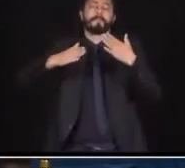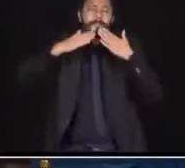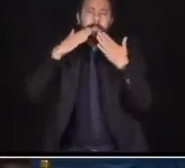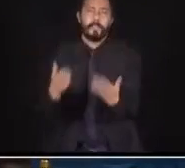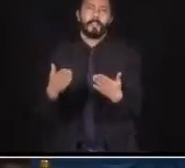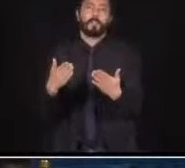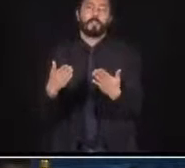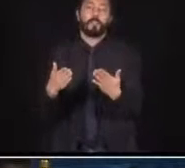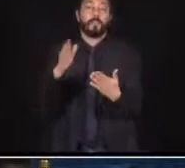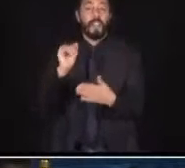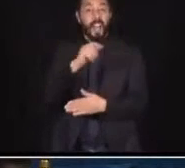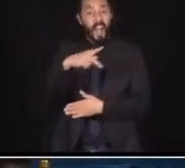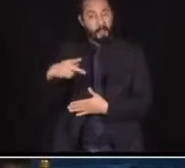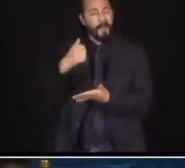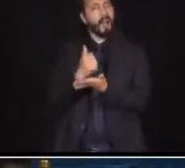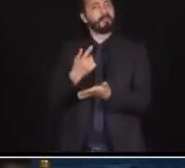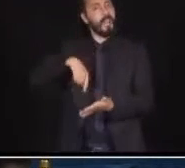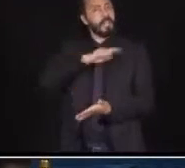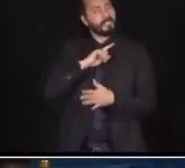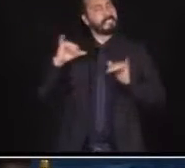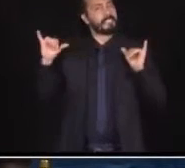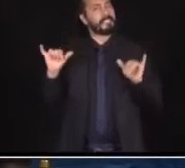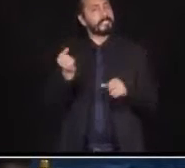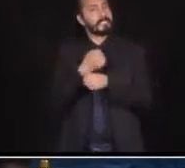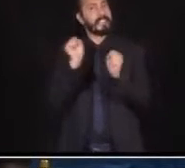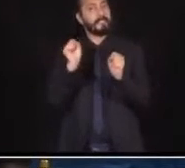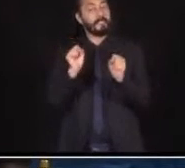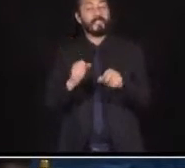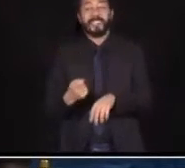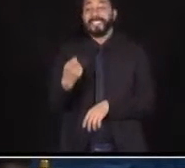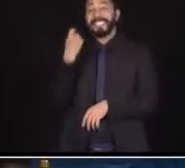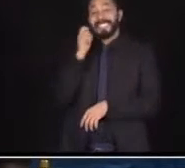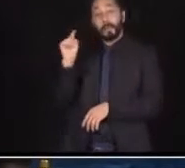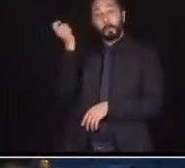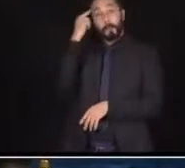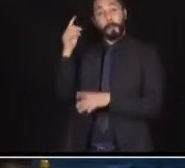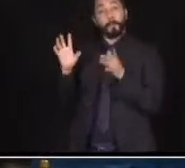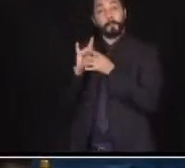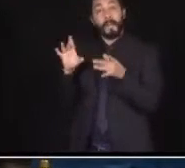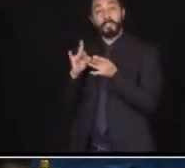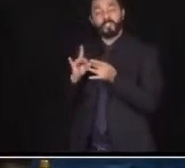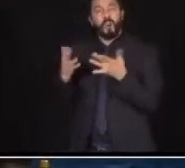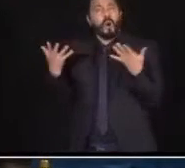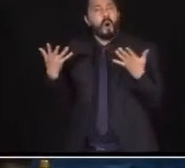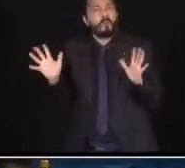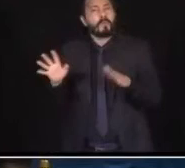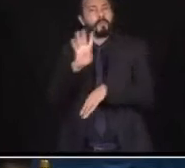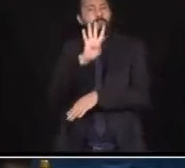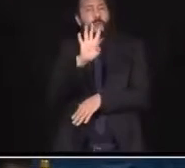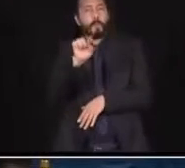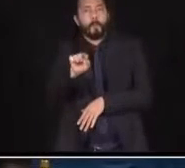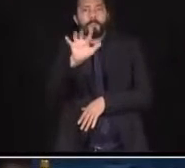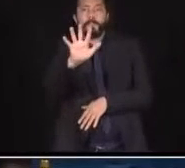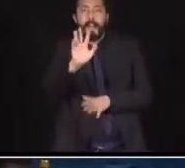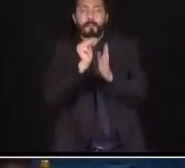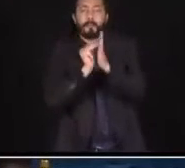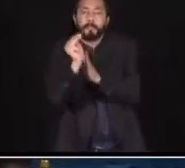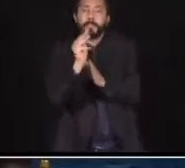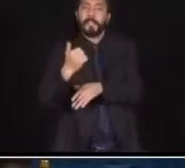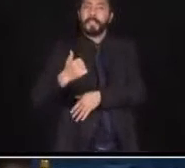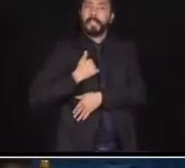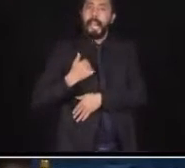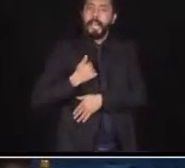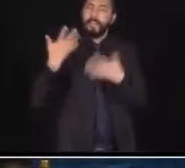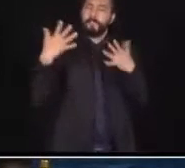of us stay safe. As the Premier just mentioned, almost 4.5 million Canadians have downloaded the COVID Alert Exposure